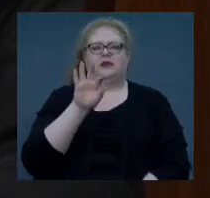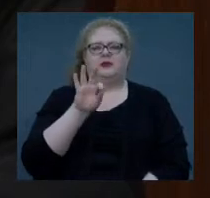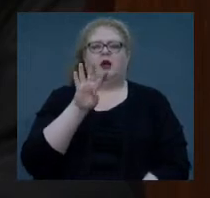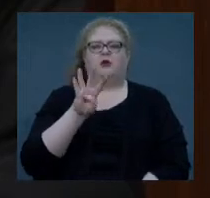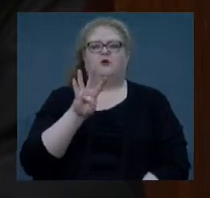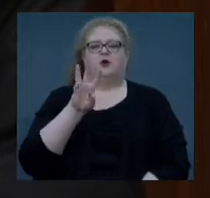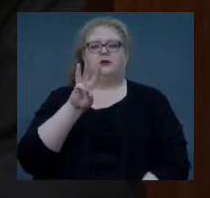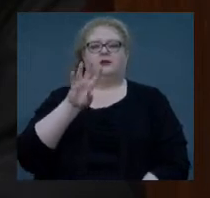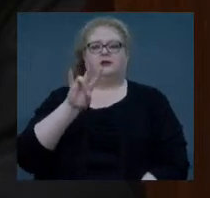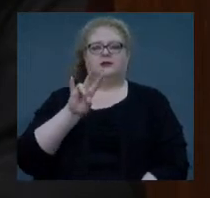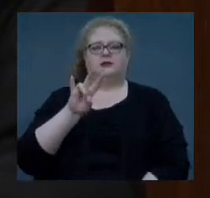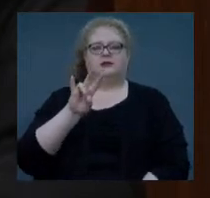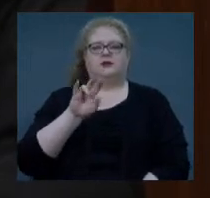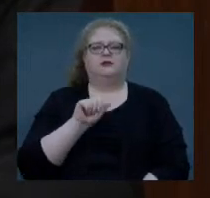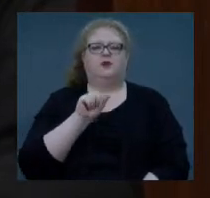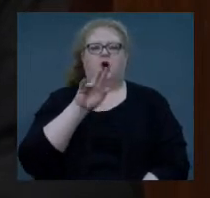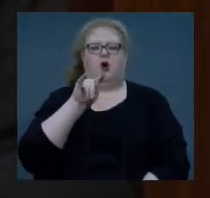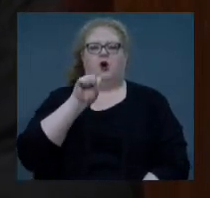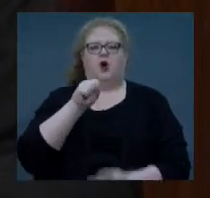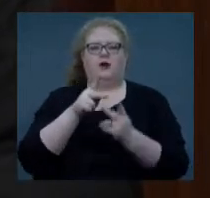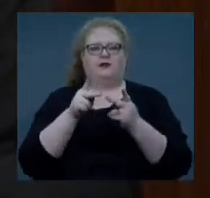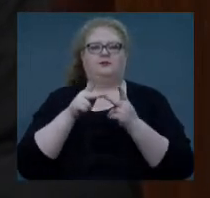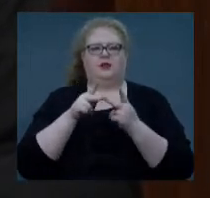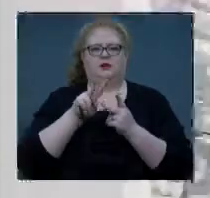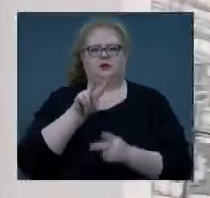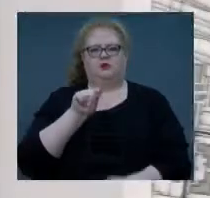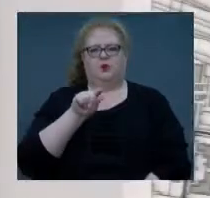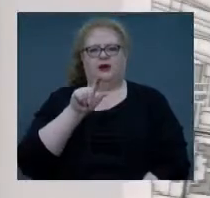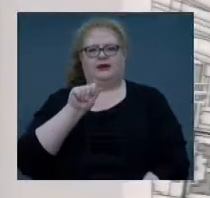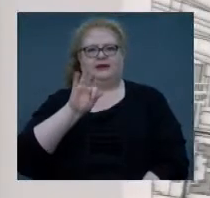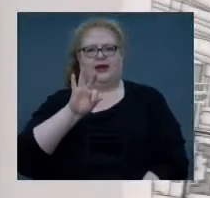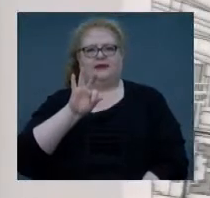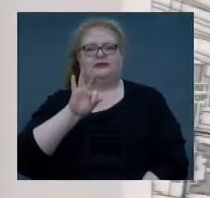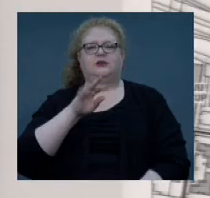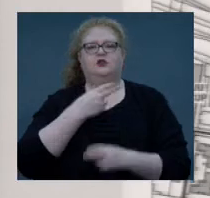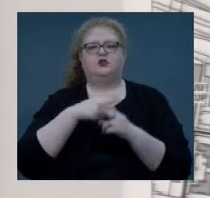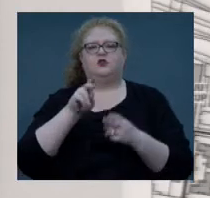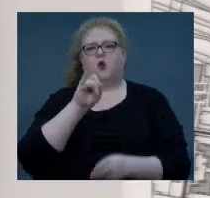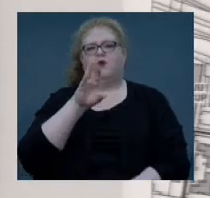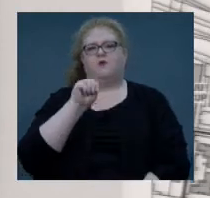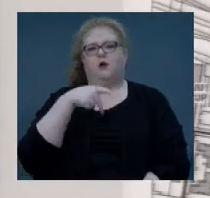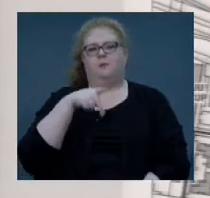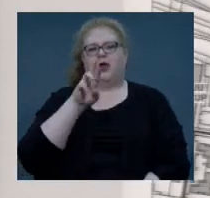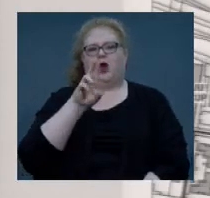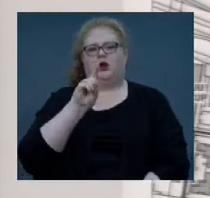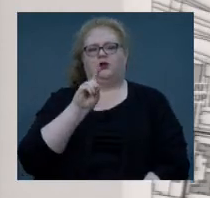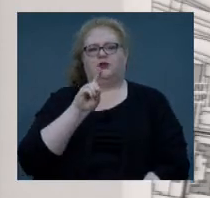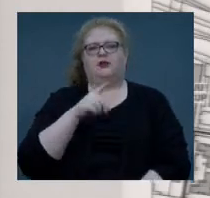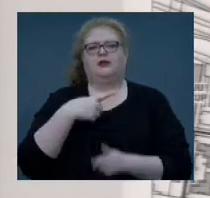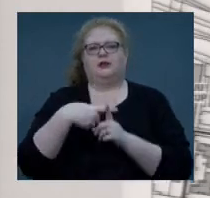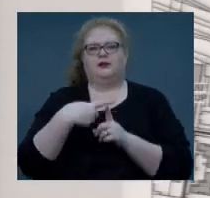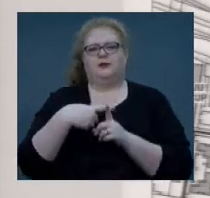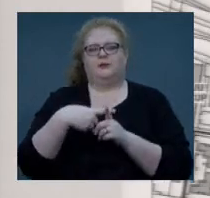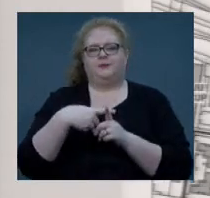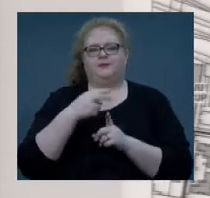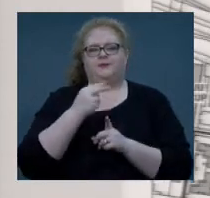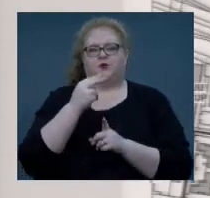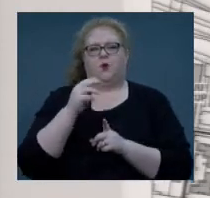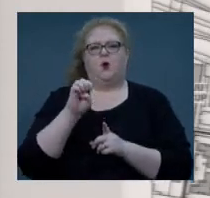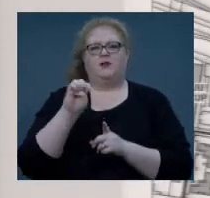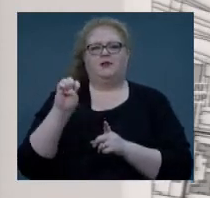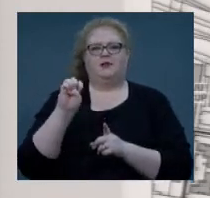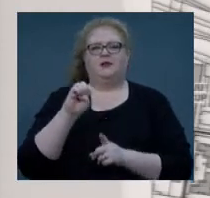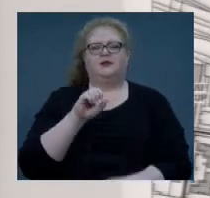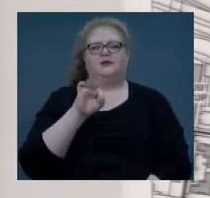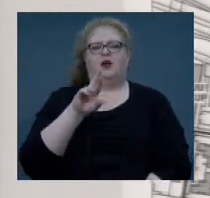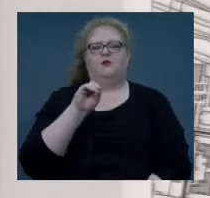Z-9467, Artist Place 2019, short form PRD, located at the northeast corner of the intersection of Rock Street and East